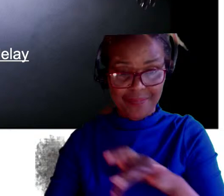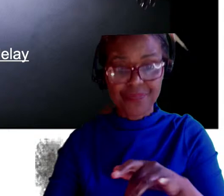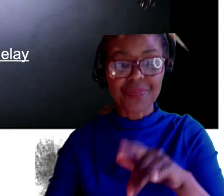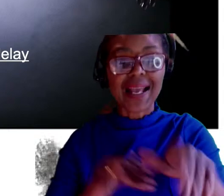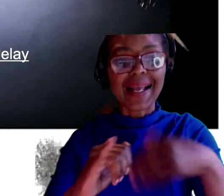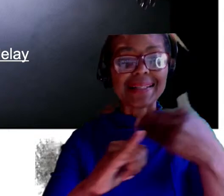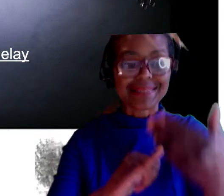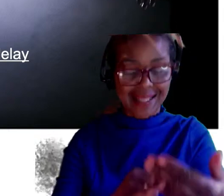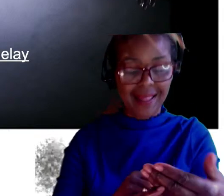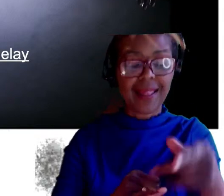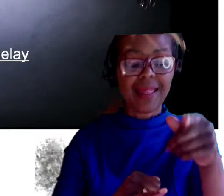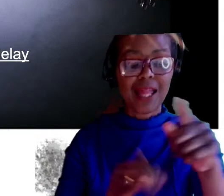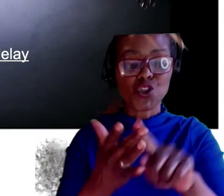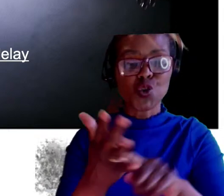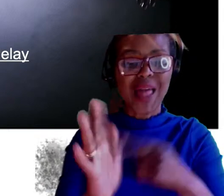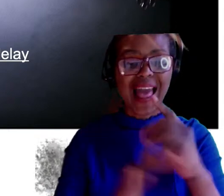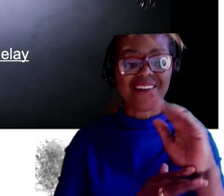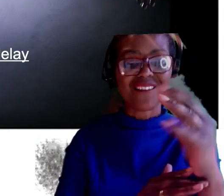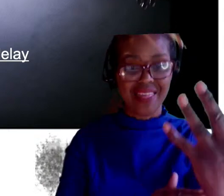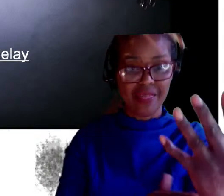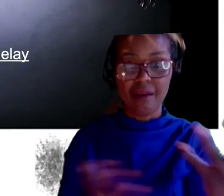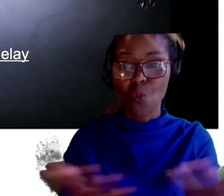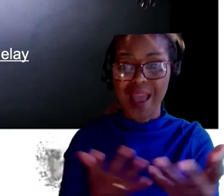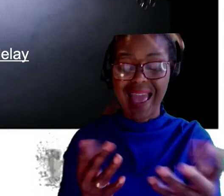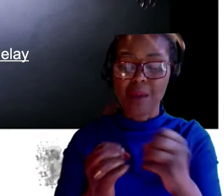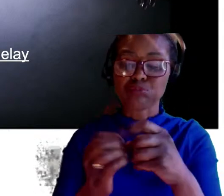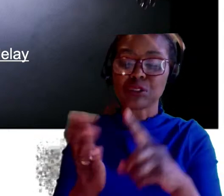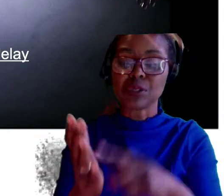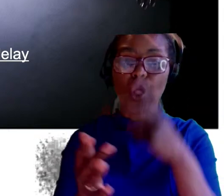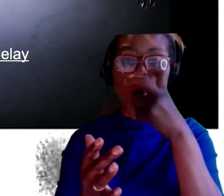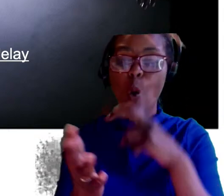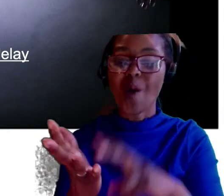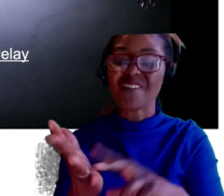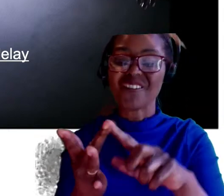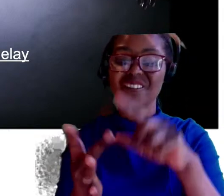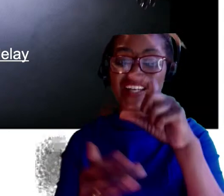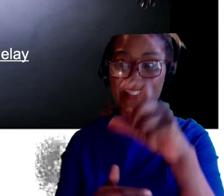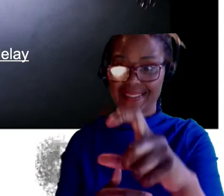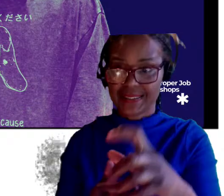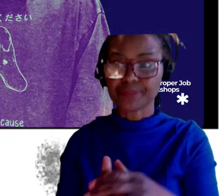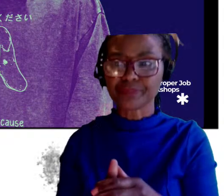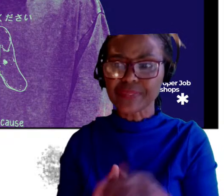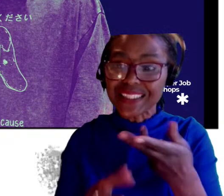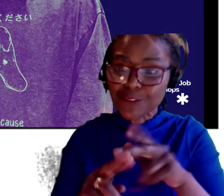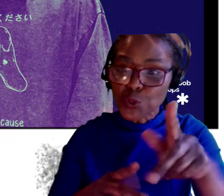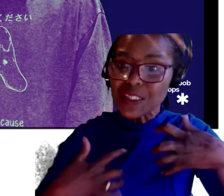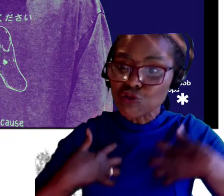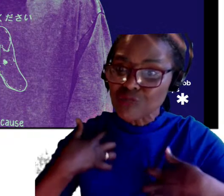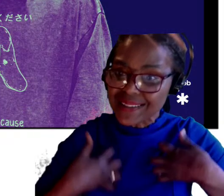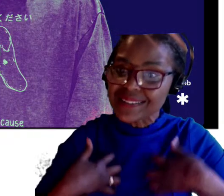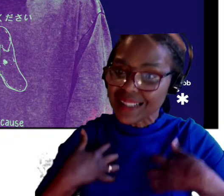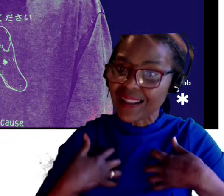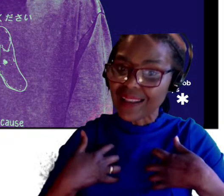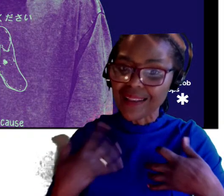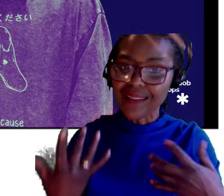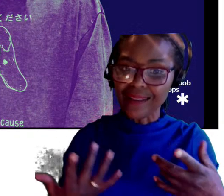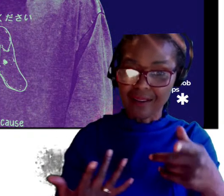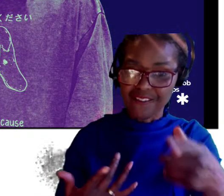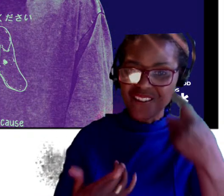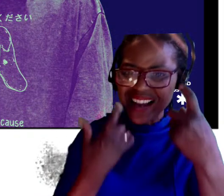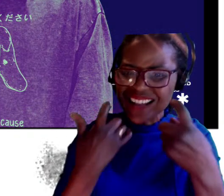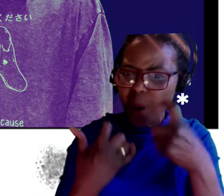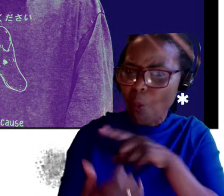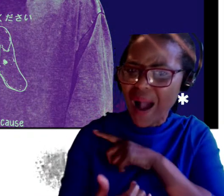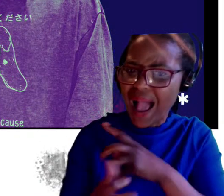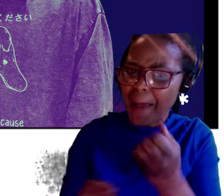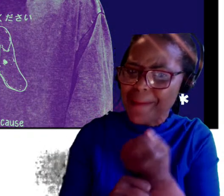interested in the kinds of thinking and creative processes that led us to make a show like this one, then there are a couple of workshops we're running here at Watershed